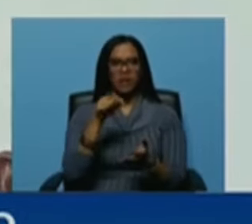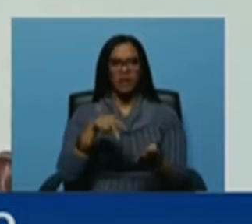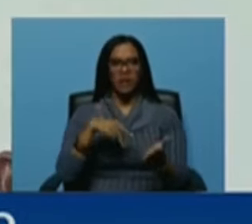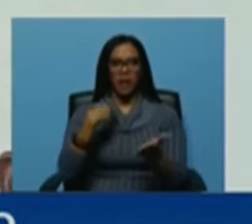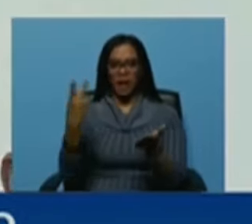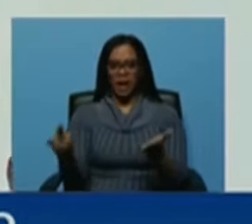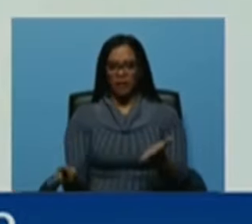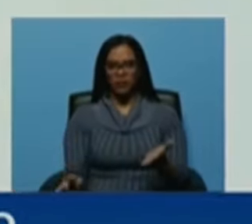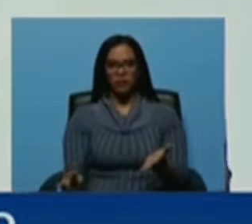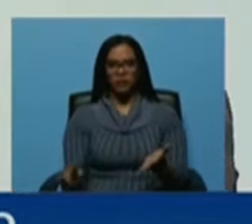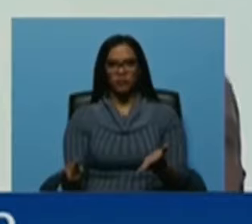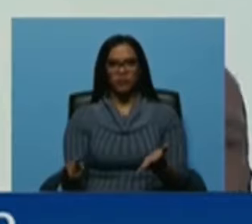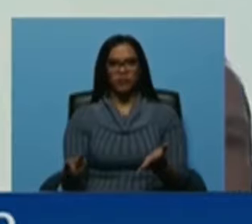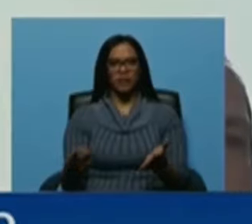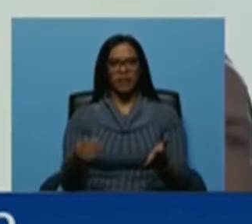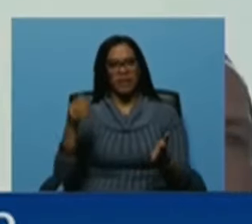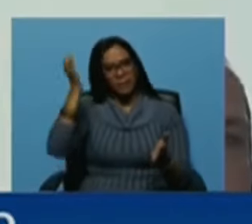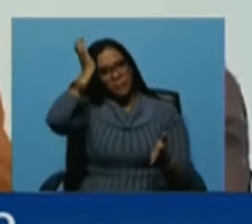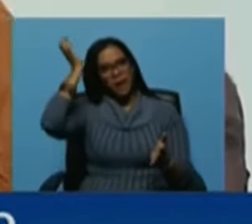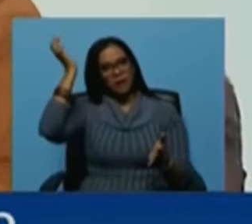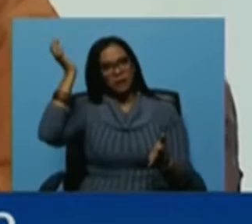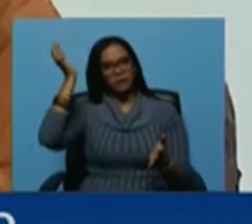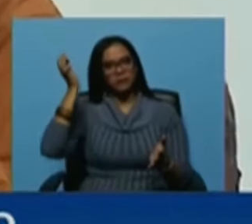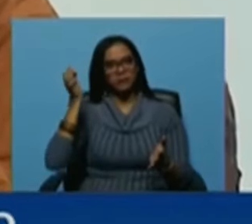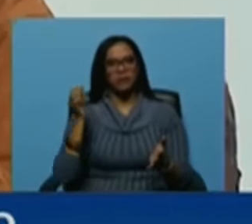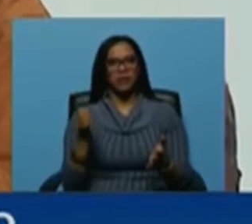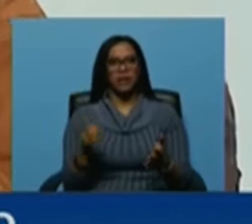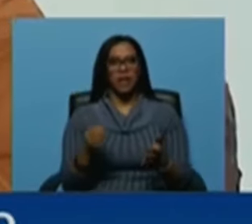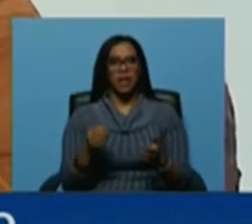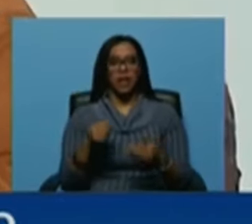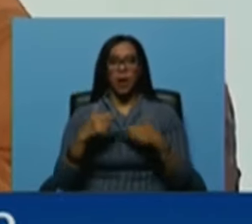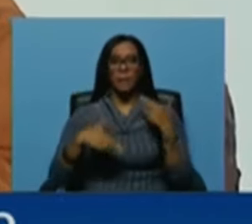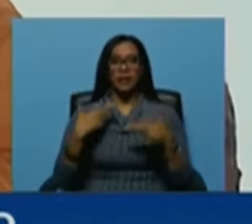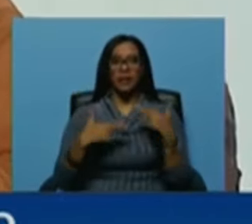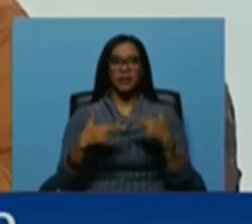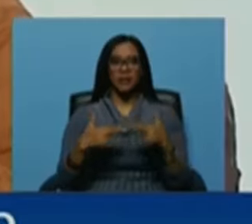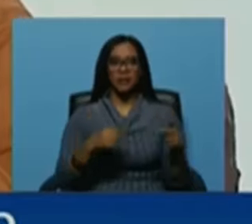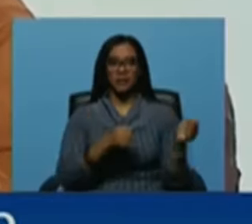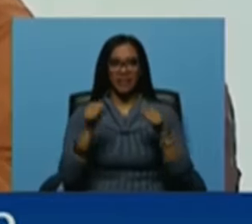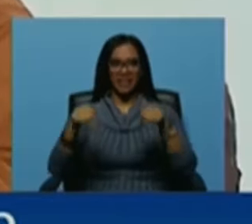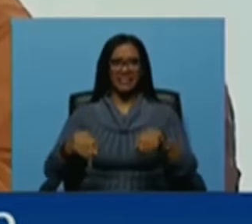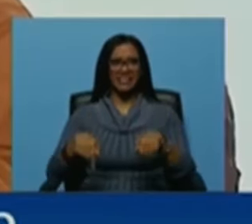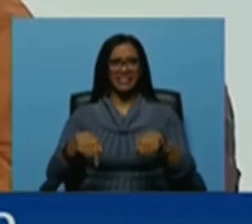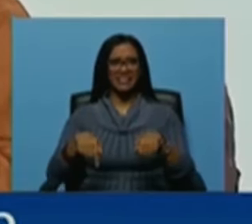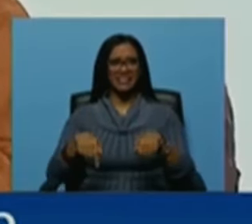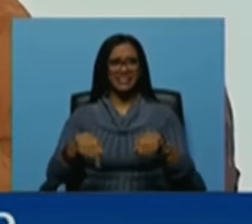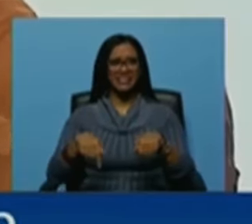wall, and then he failed, and he was very hard hit. The criminals brought